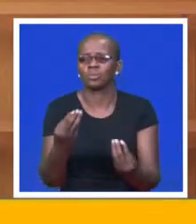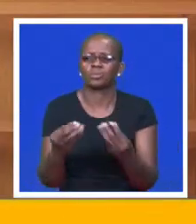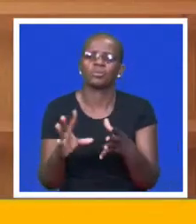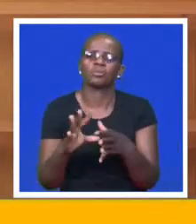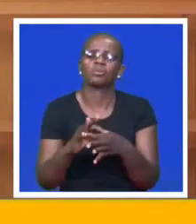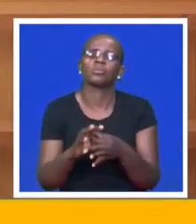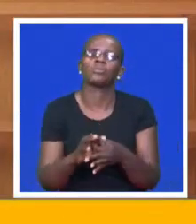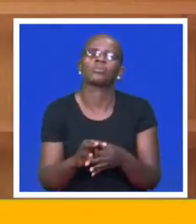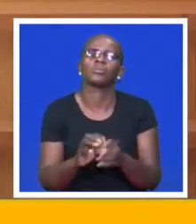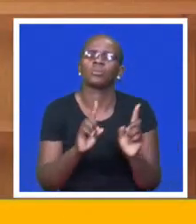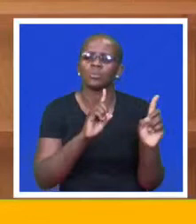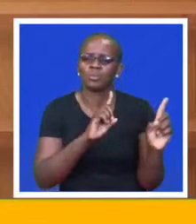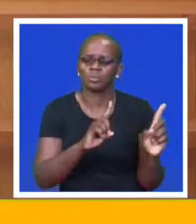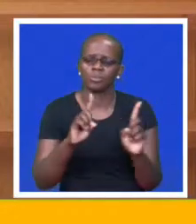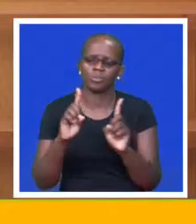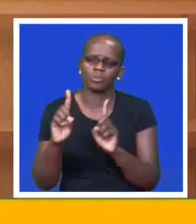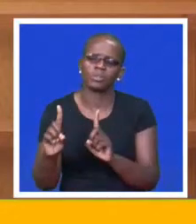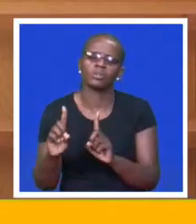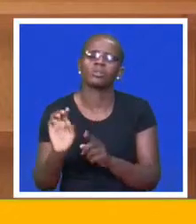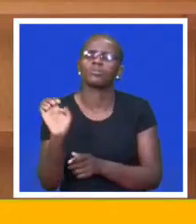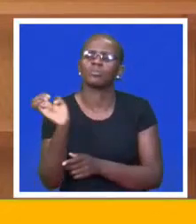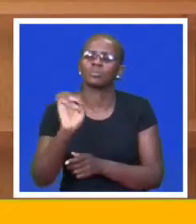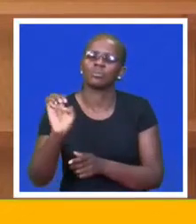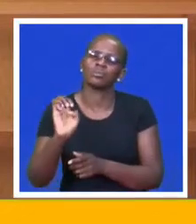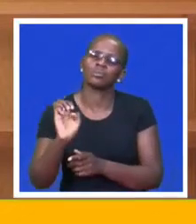teacher for grade 3 and 4.